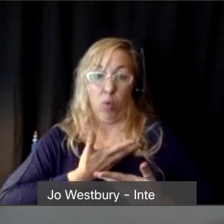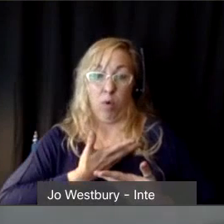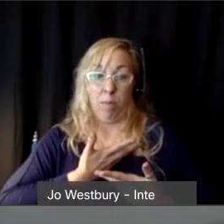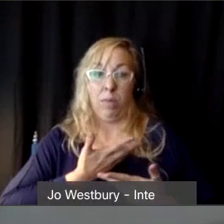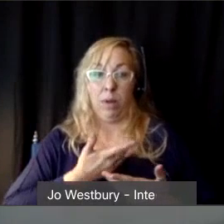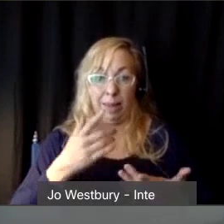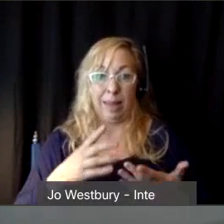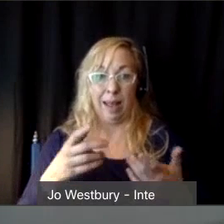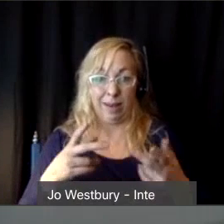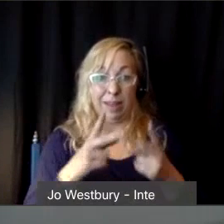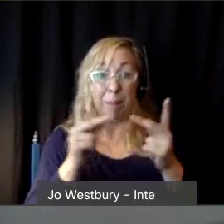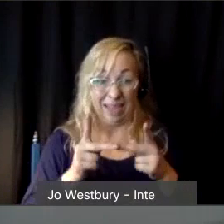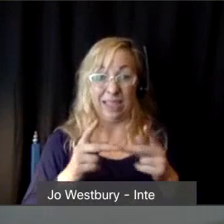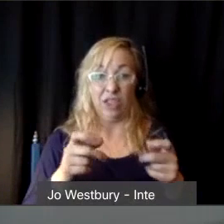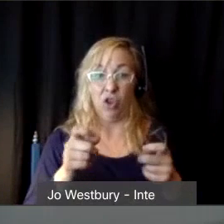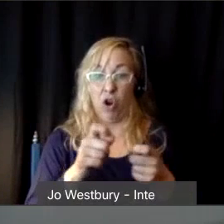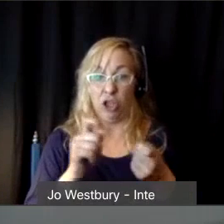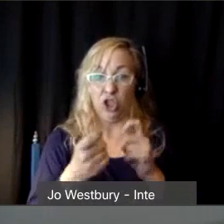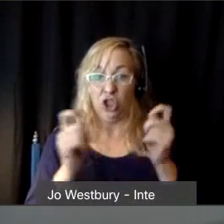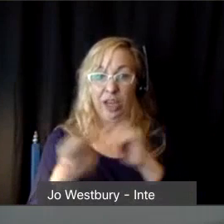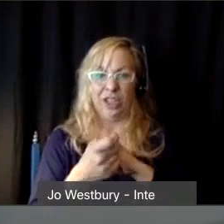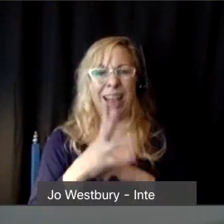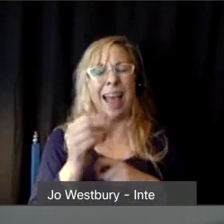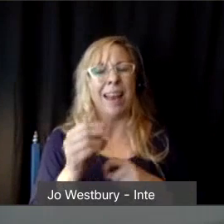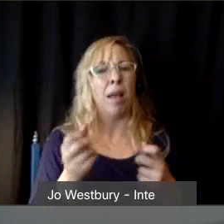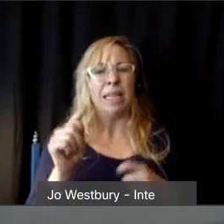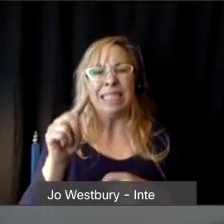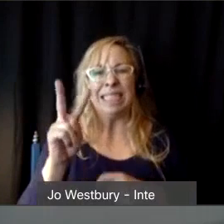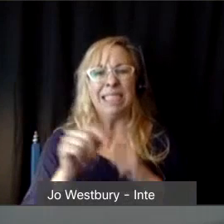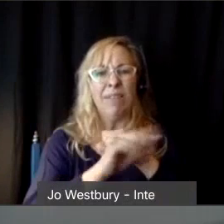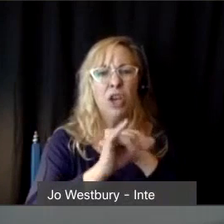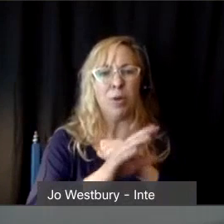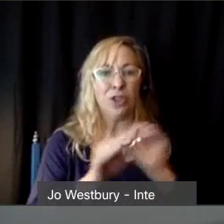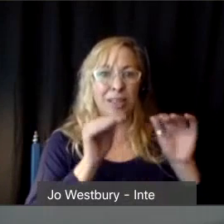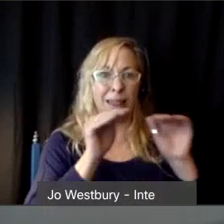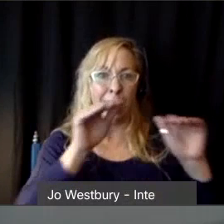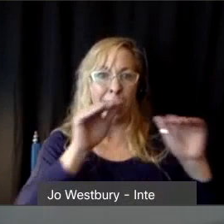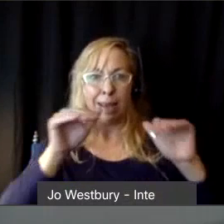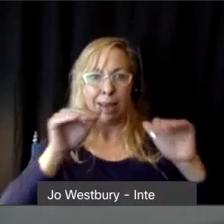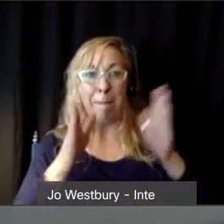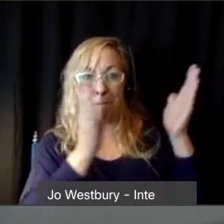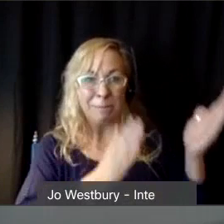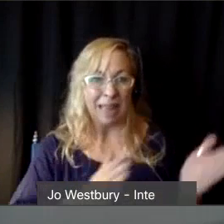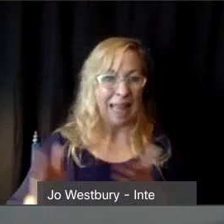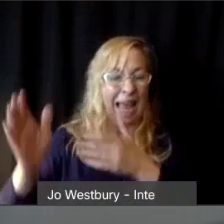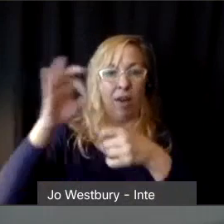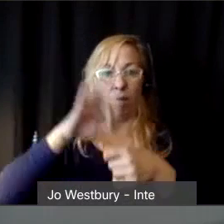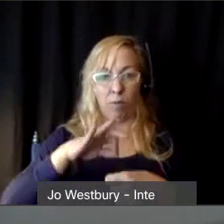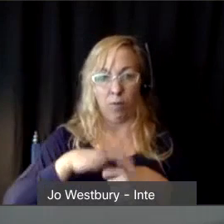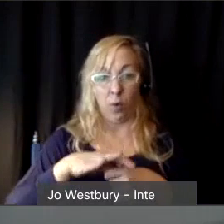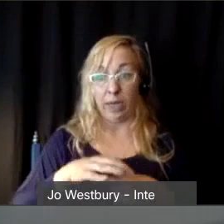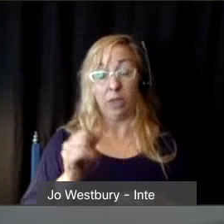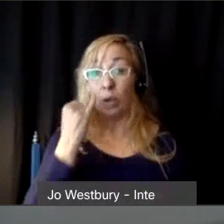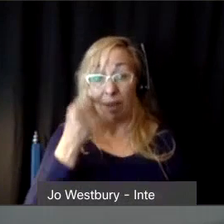commercials, plan your vote. So if you are someone who wants to vote on Tuesday because you're very